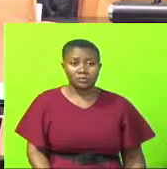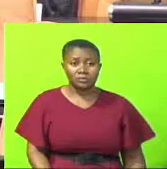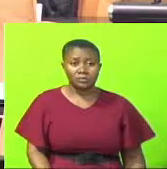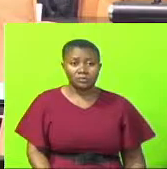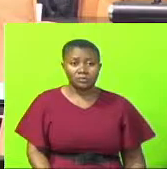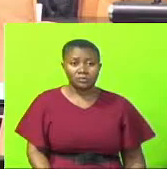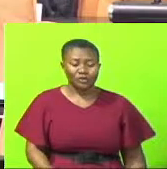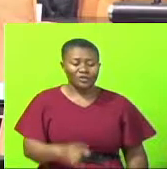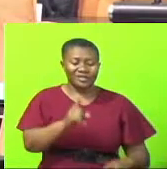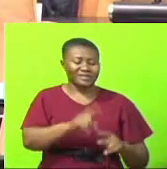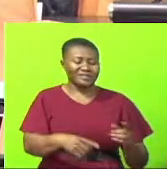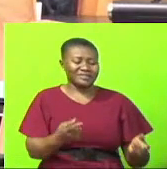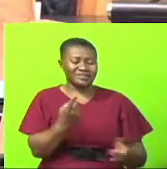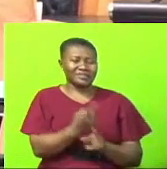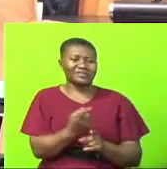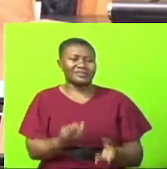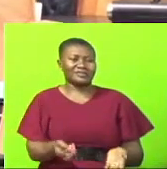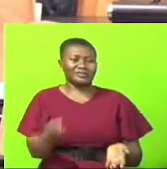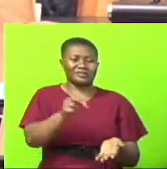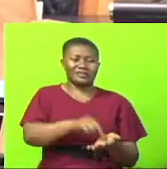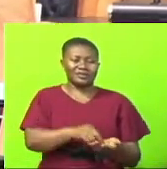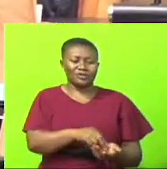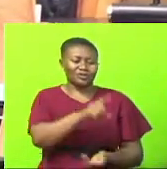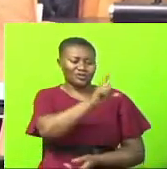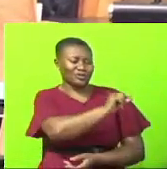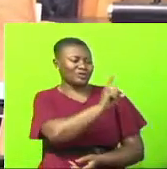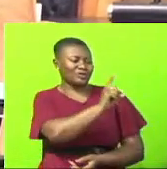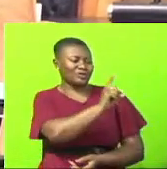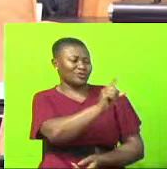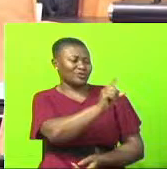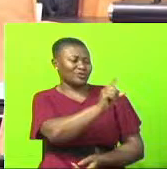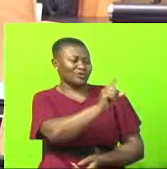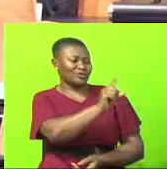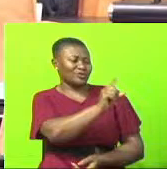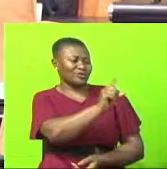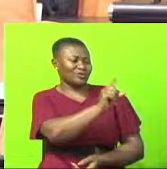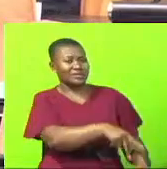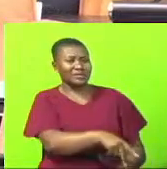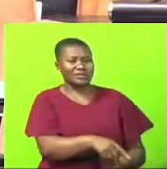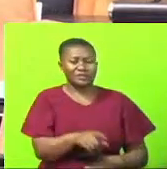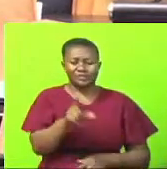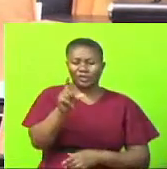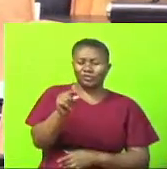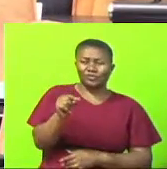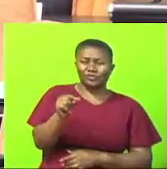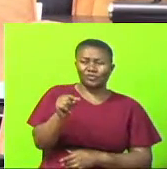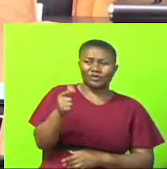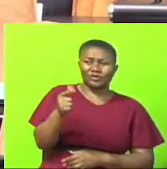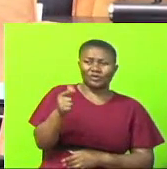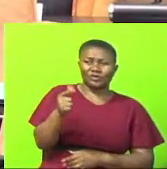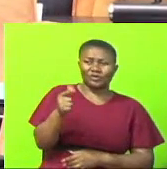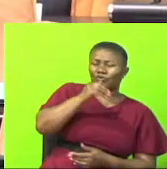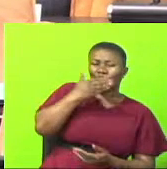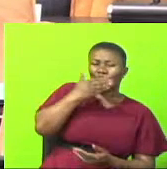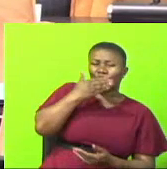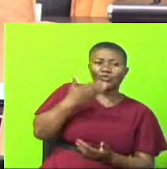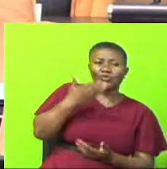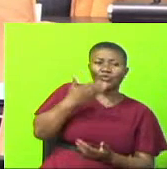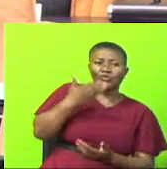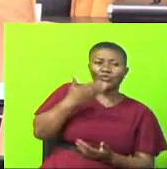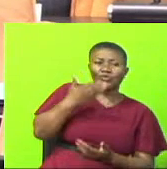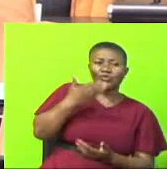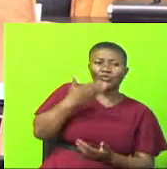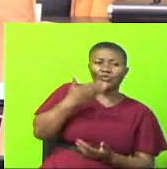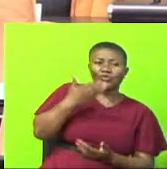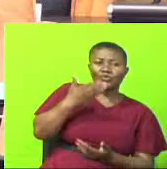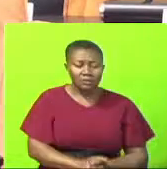that, in 2020 it was correct, but in 2024 now it is not correct, that is double standards.